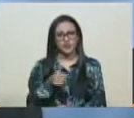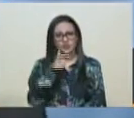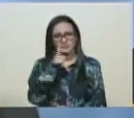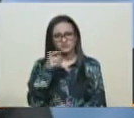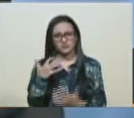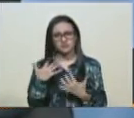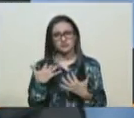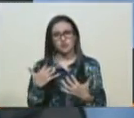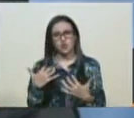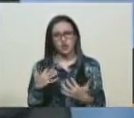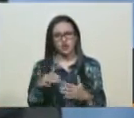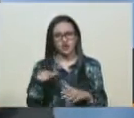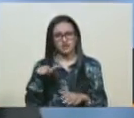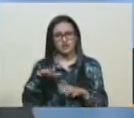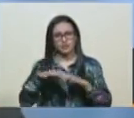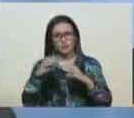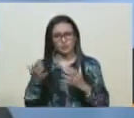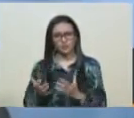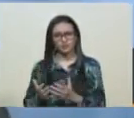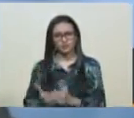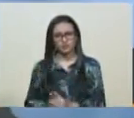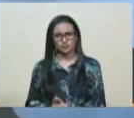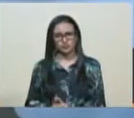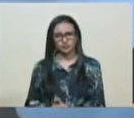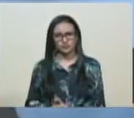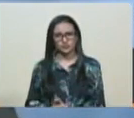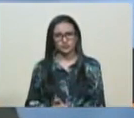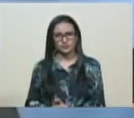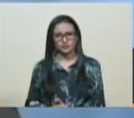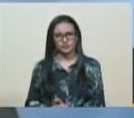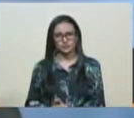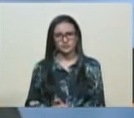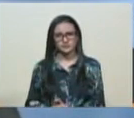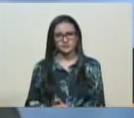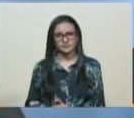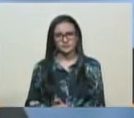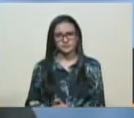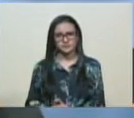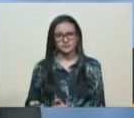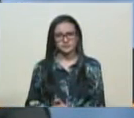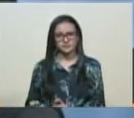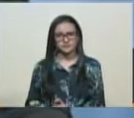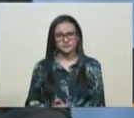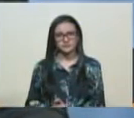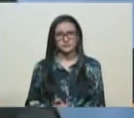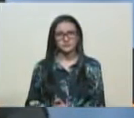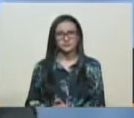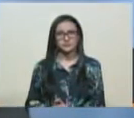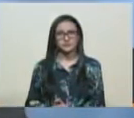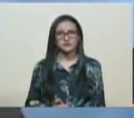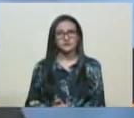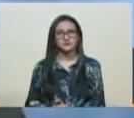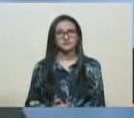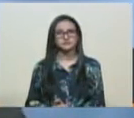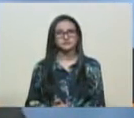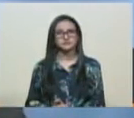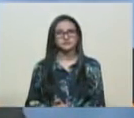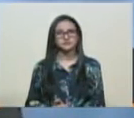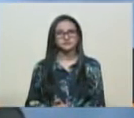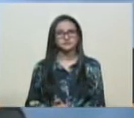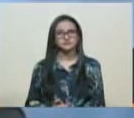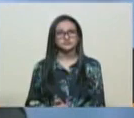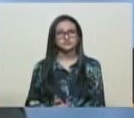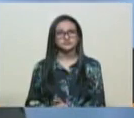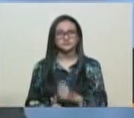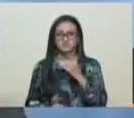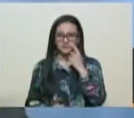return to the Cold War, for a moment we didn't know if we were listening to President Reagan in 1982 or